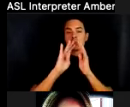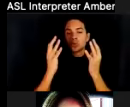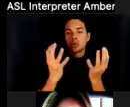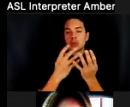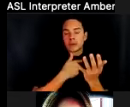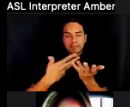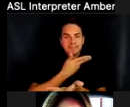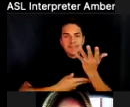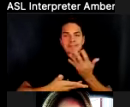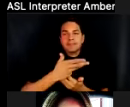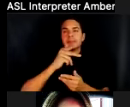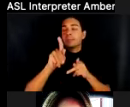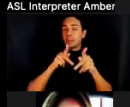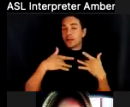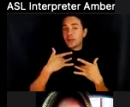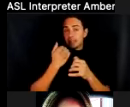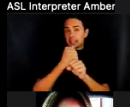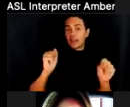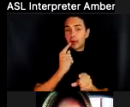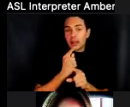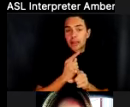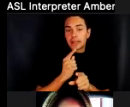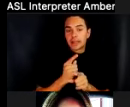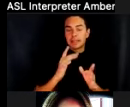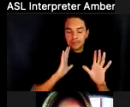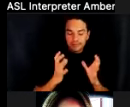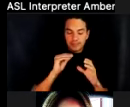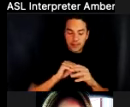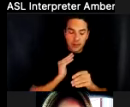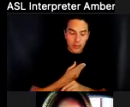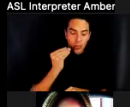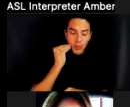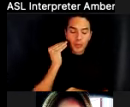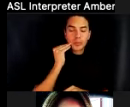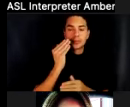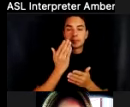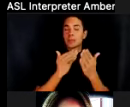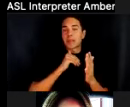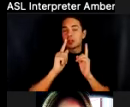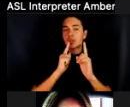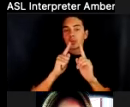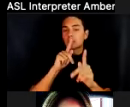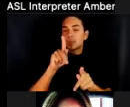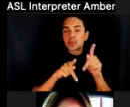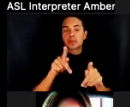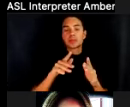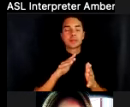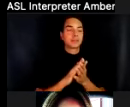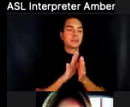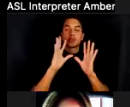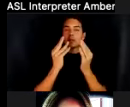that's where people feel safe. Maybe not in their homes, maybe not talking to people in position of power like tribal